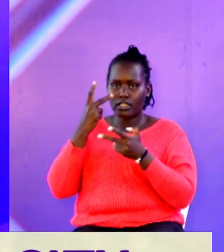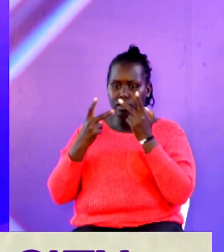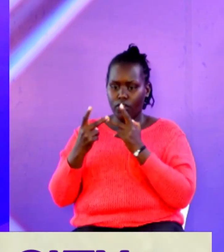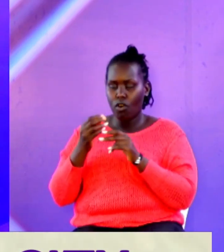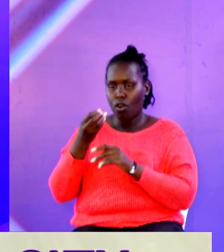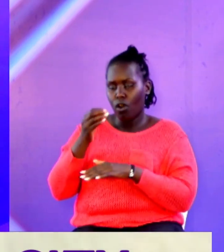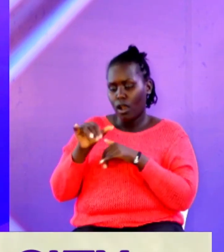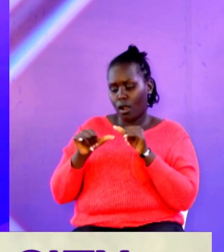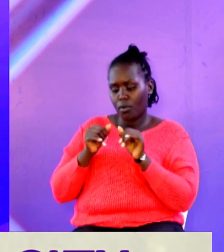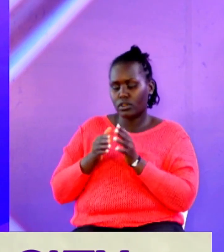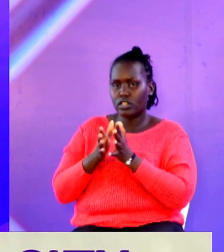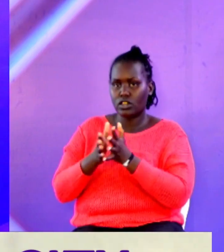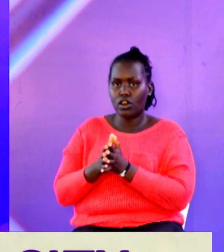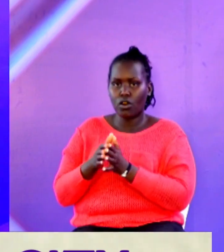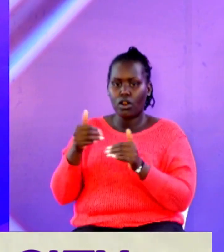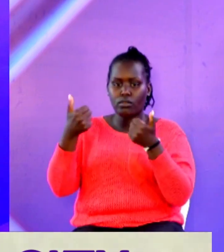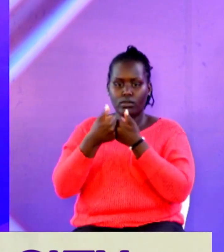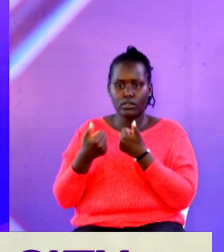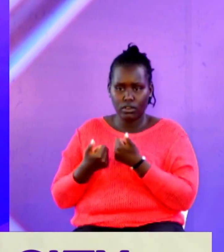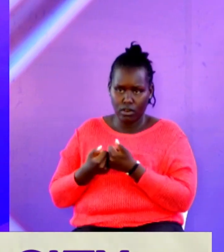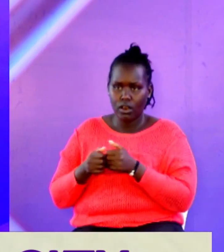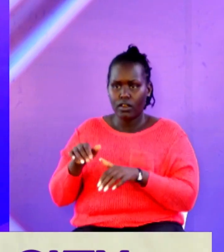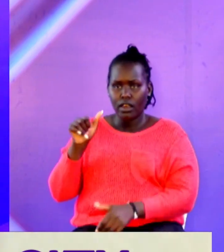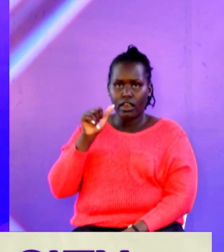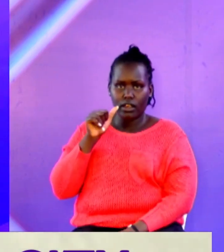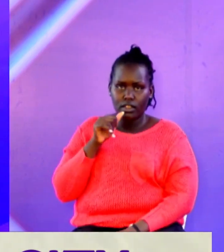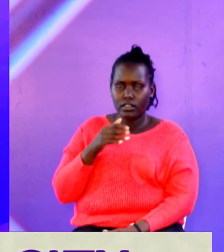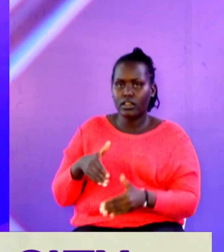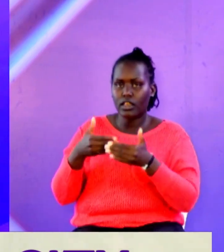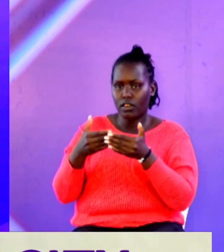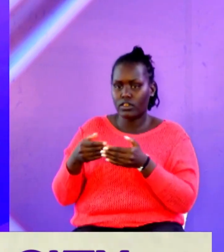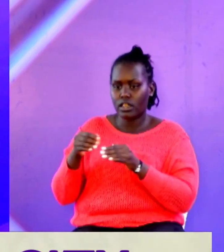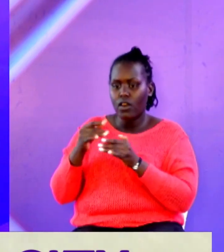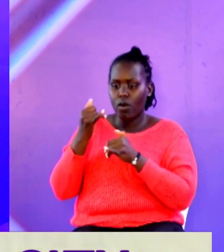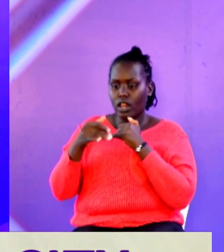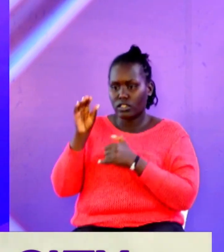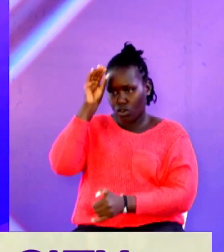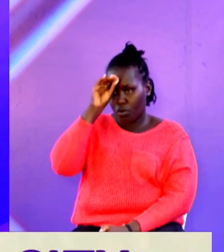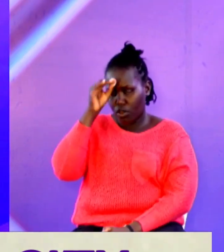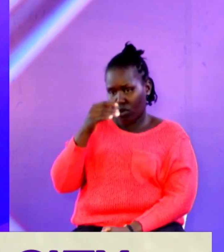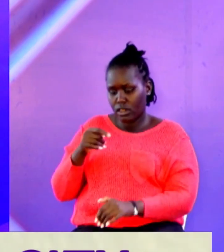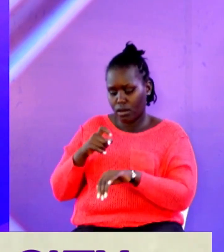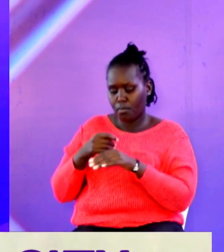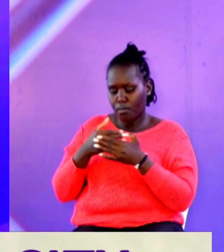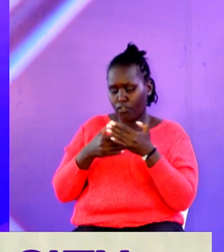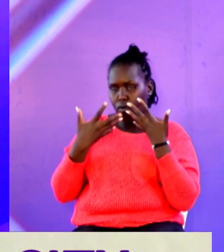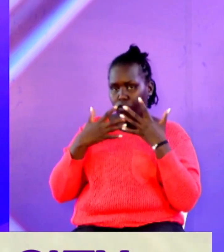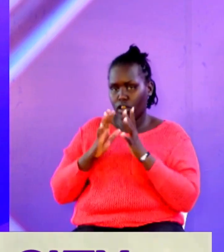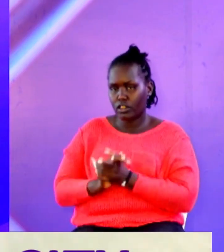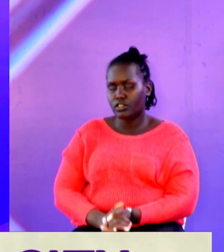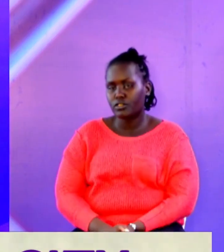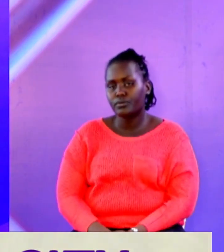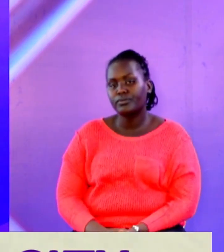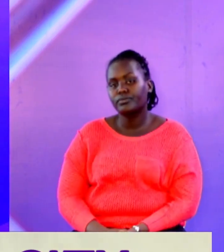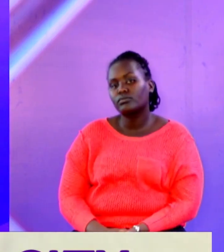general competitiveness of the English Premier League. Give us your last view before we finish, because I can see time is not on our side.